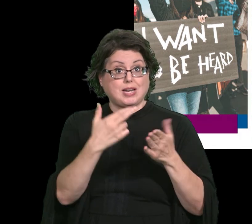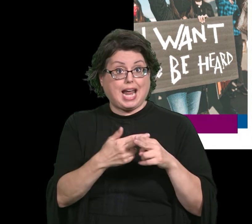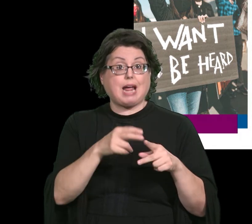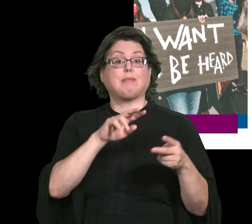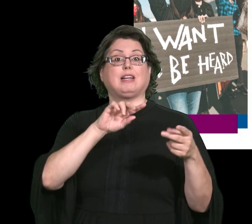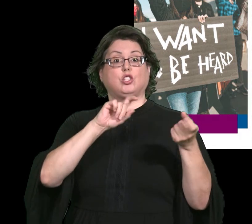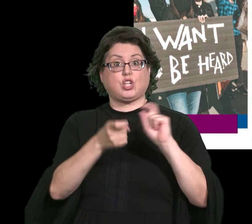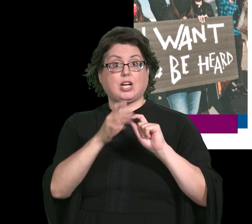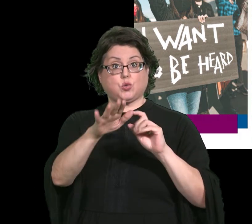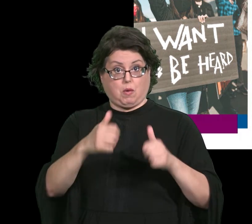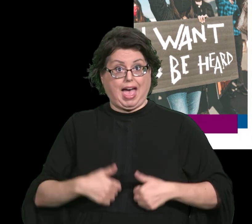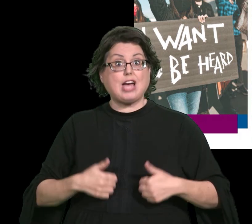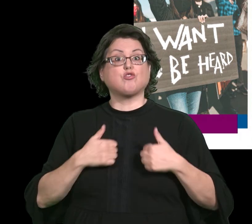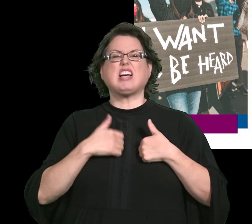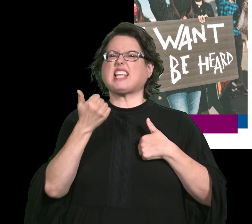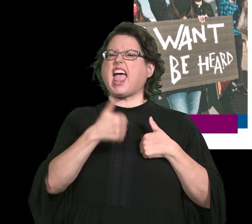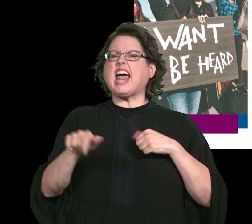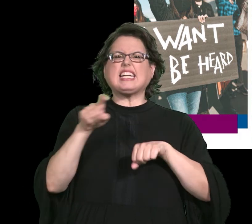this anytime at